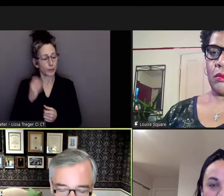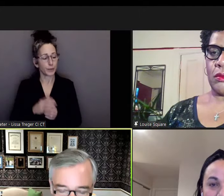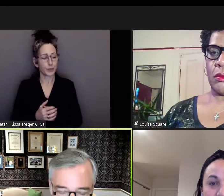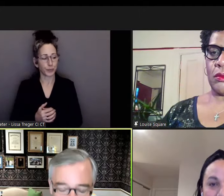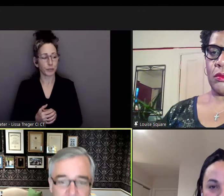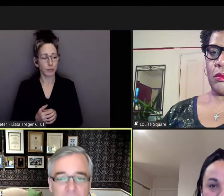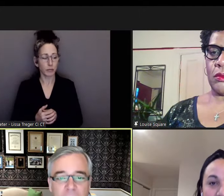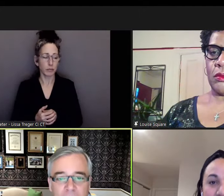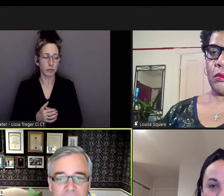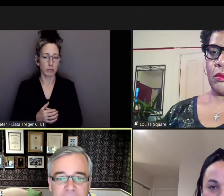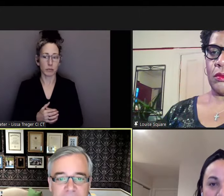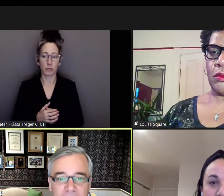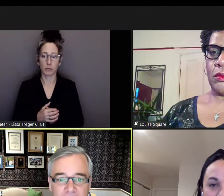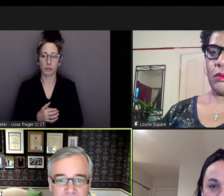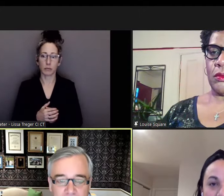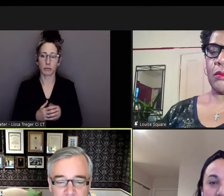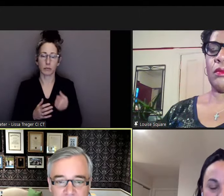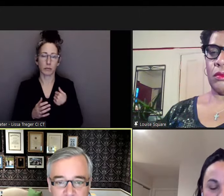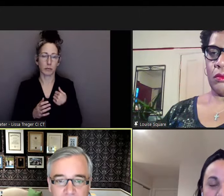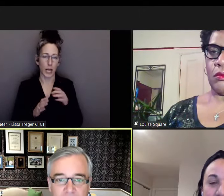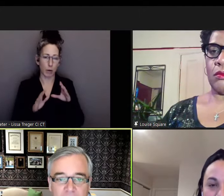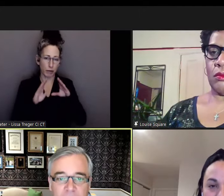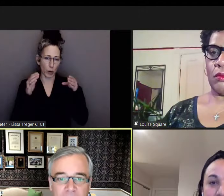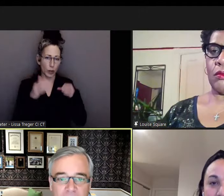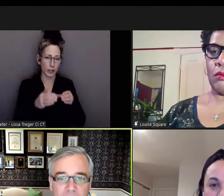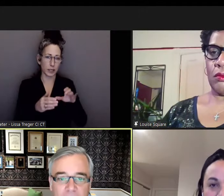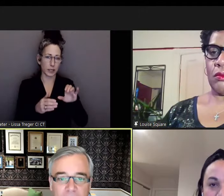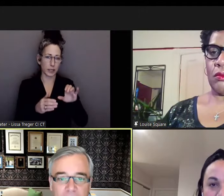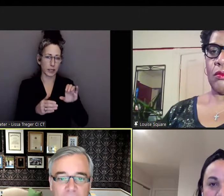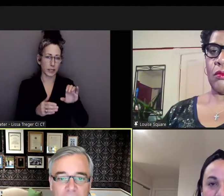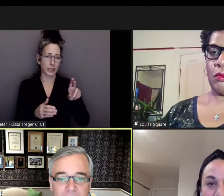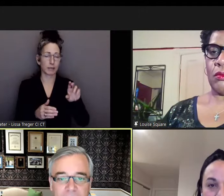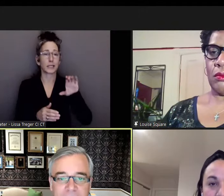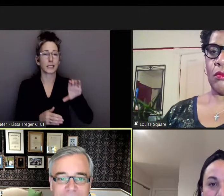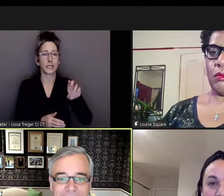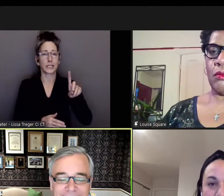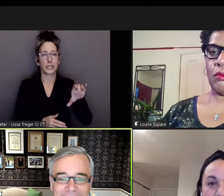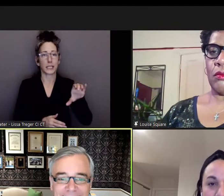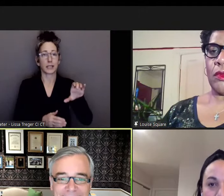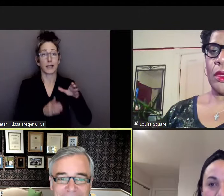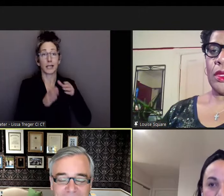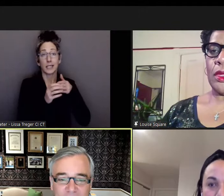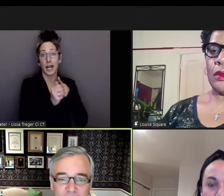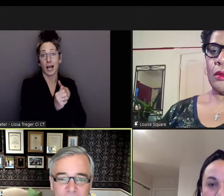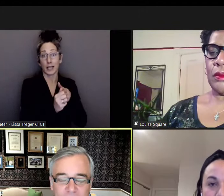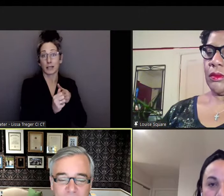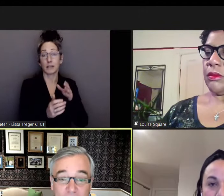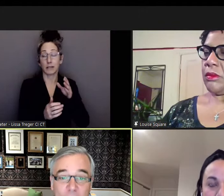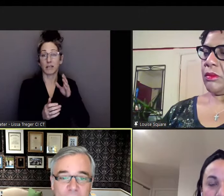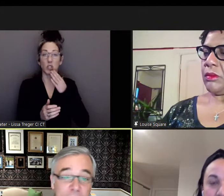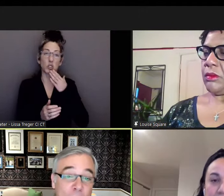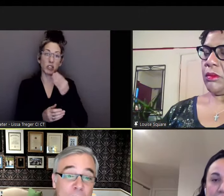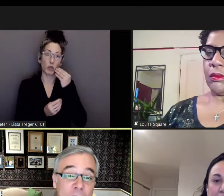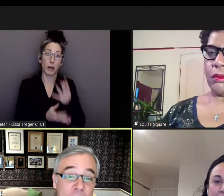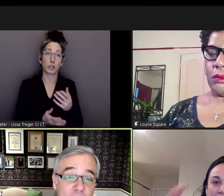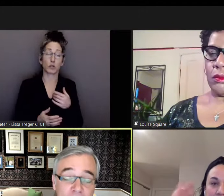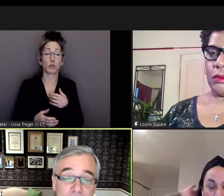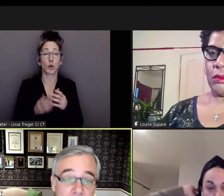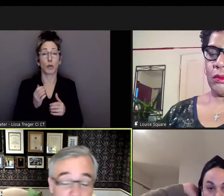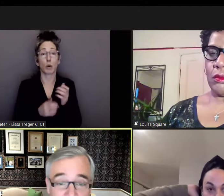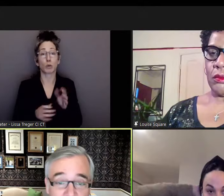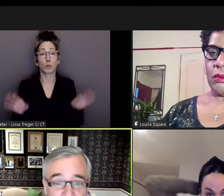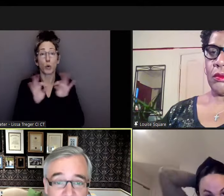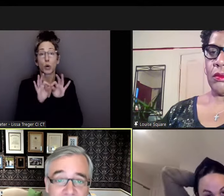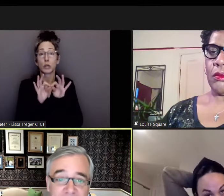pay very close attention. To CDC guidance. They publish very good information about things like this. So, I think the most important